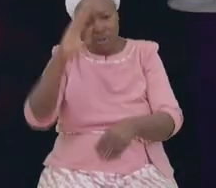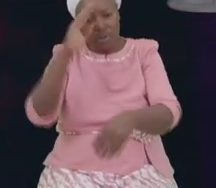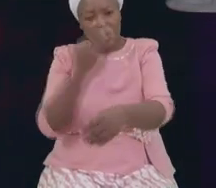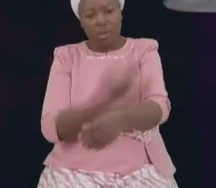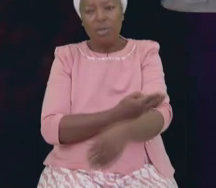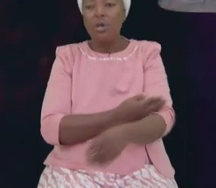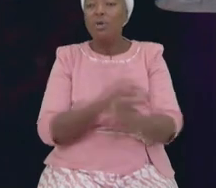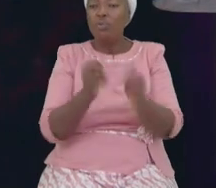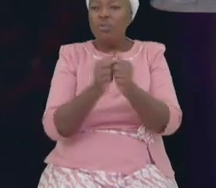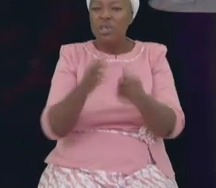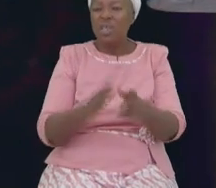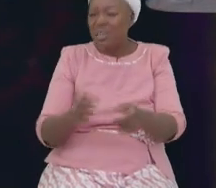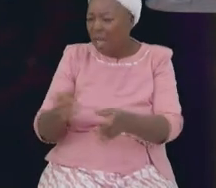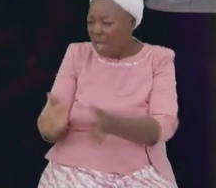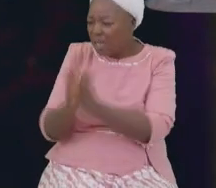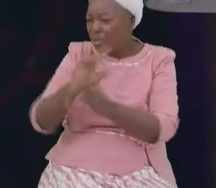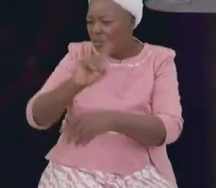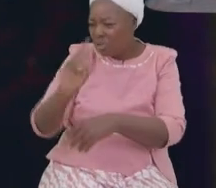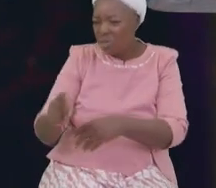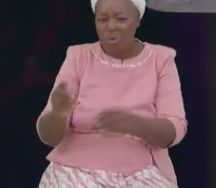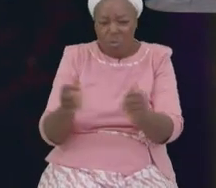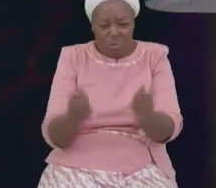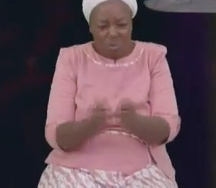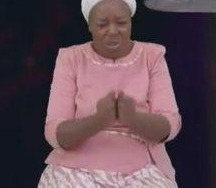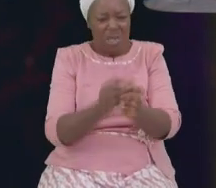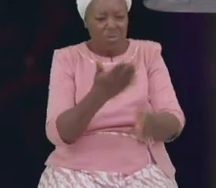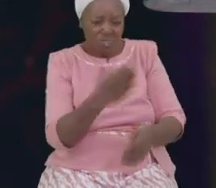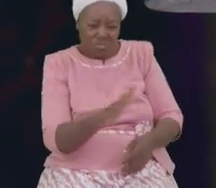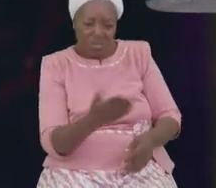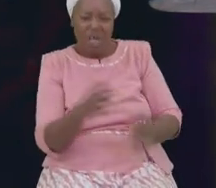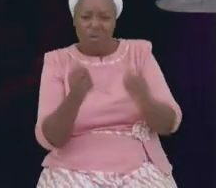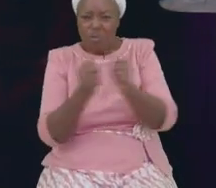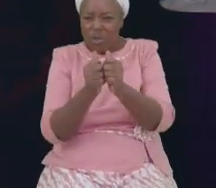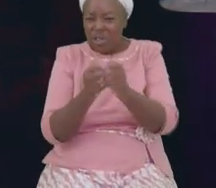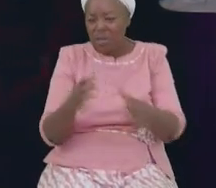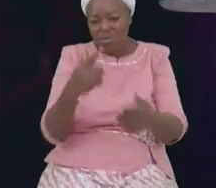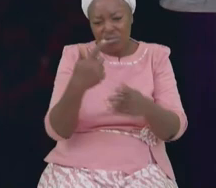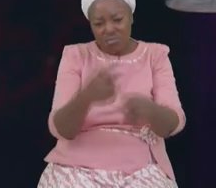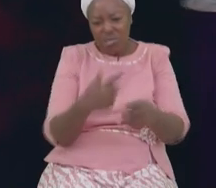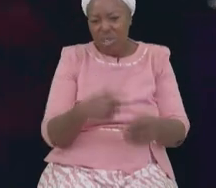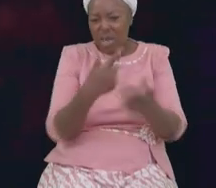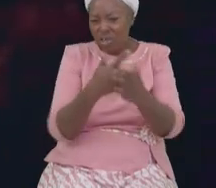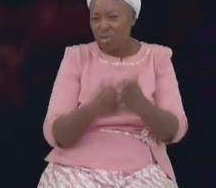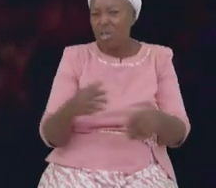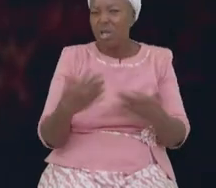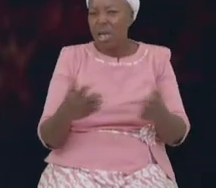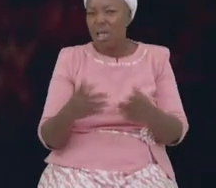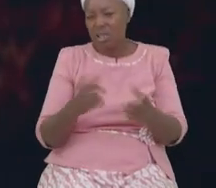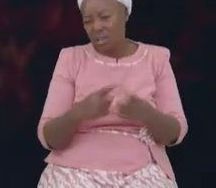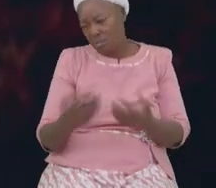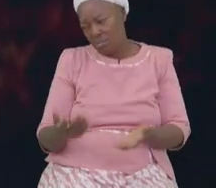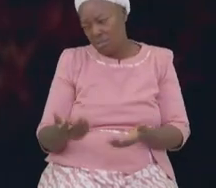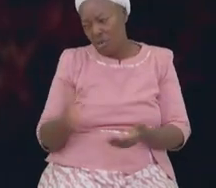without consultation, without compromise, without discussion. And he had those servants with